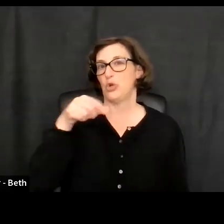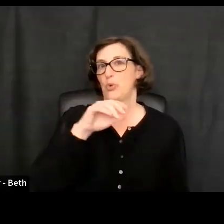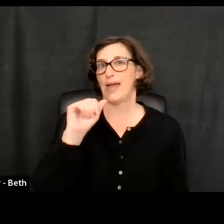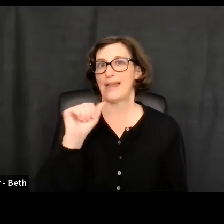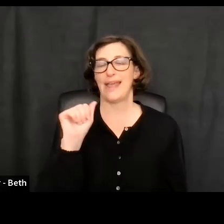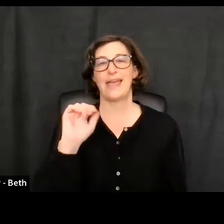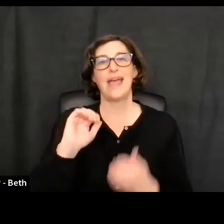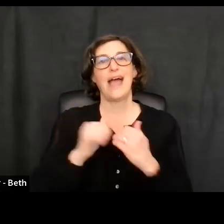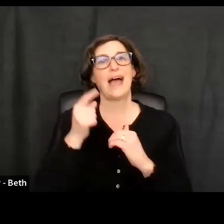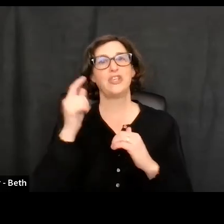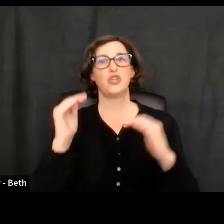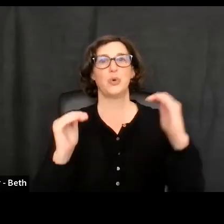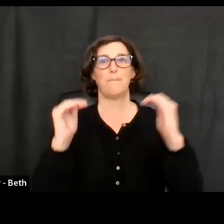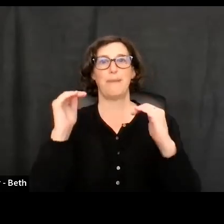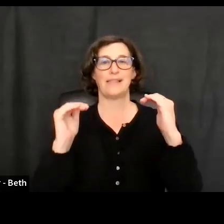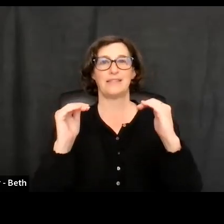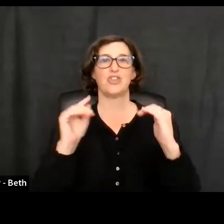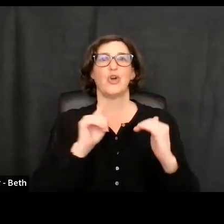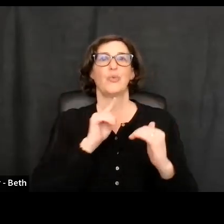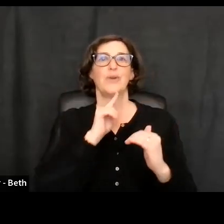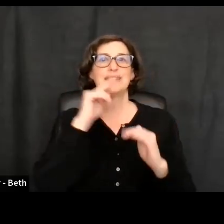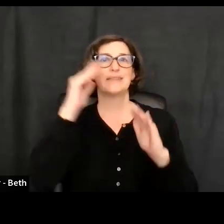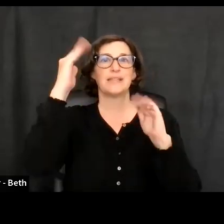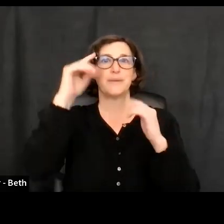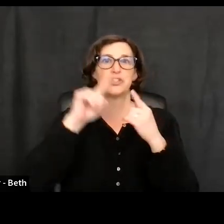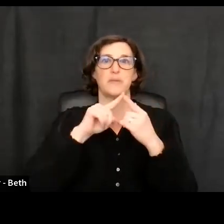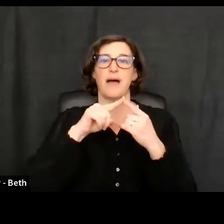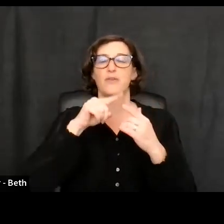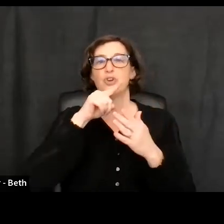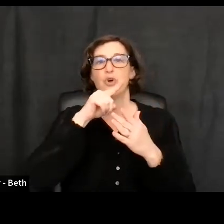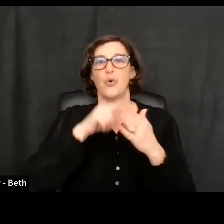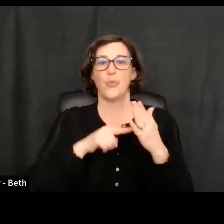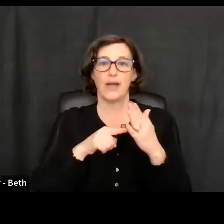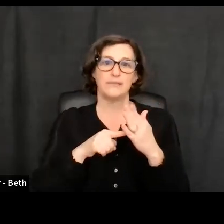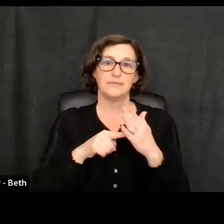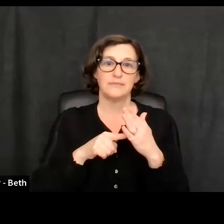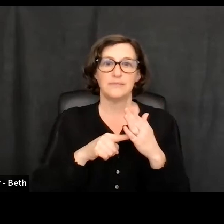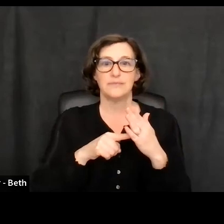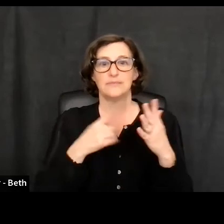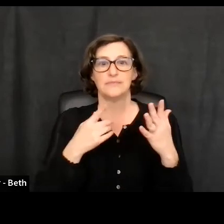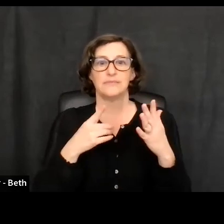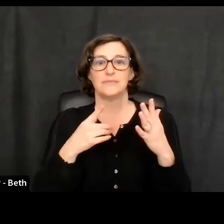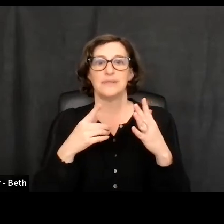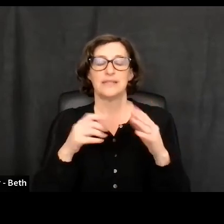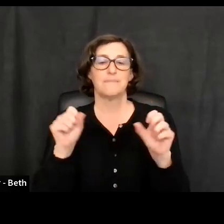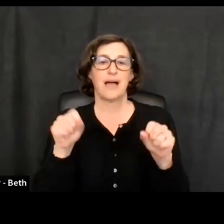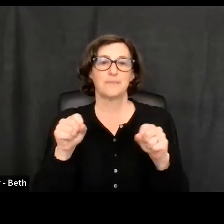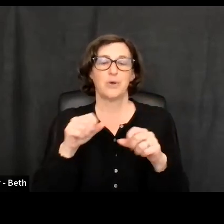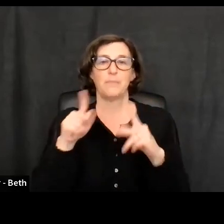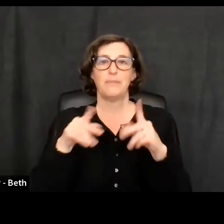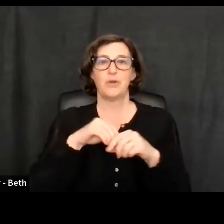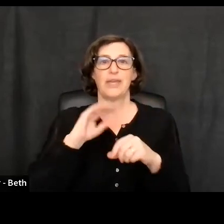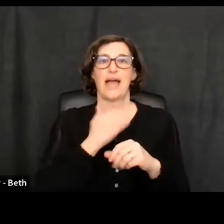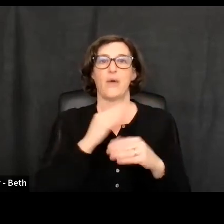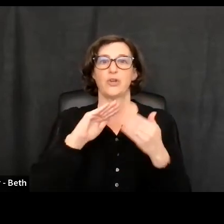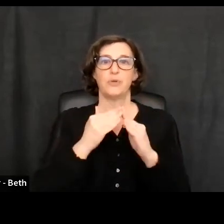How do you balance setting realistic expectations about what change is even possible? People in our community are tired of all institutions